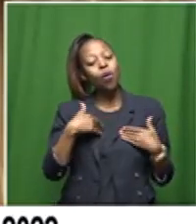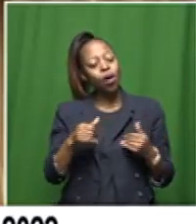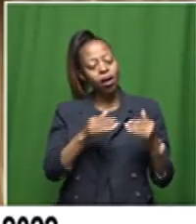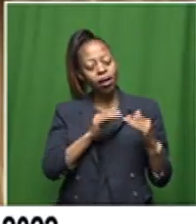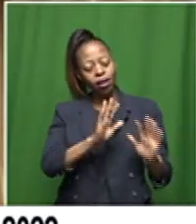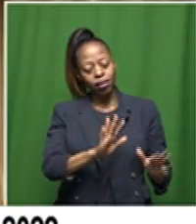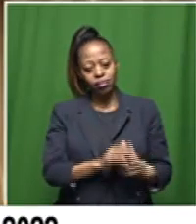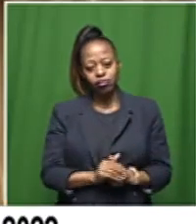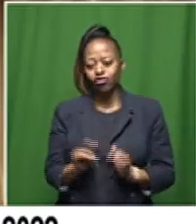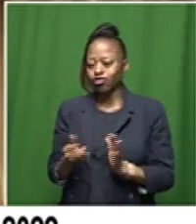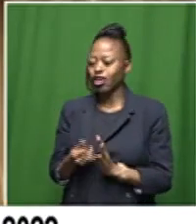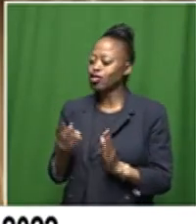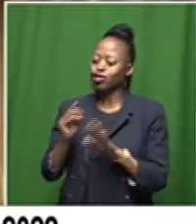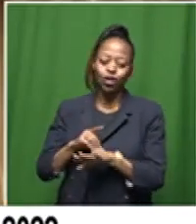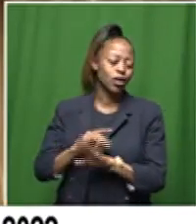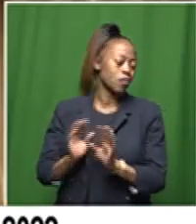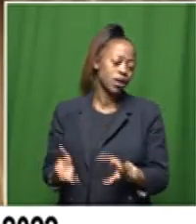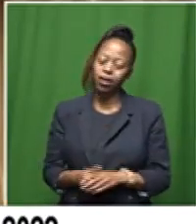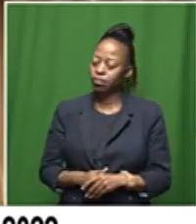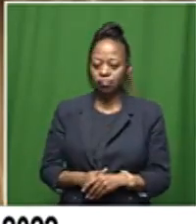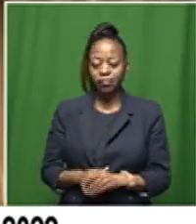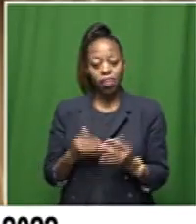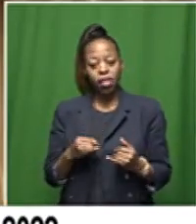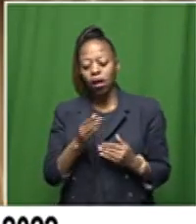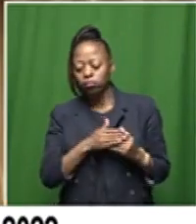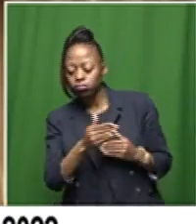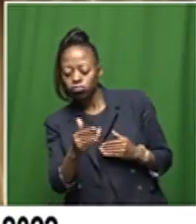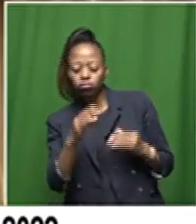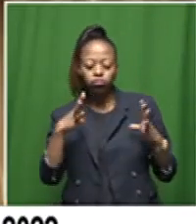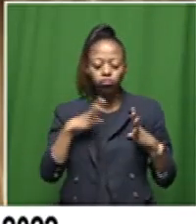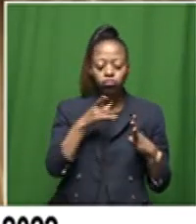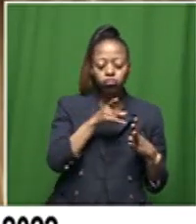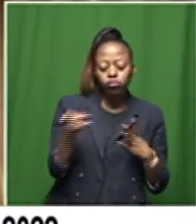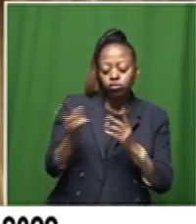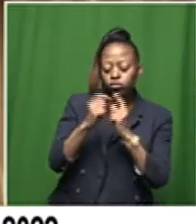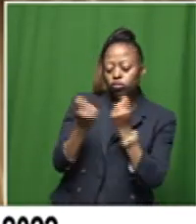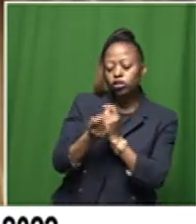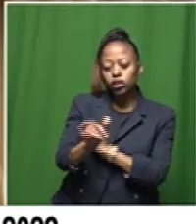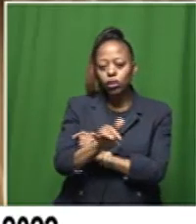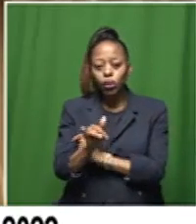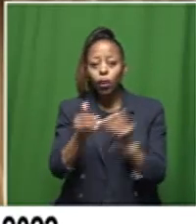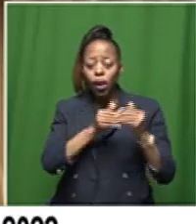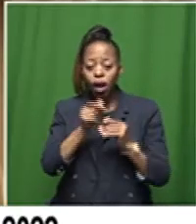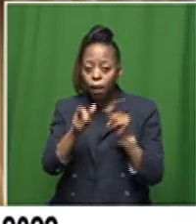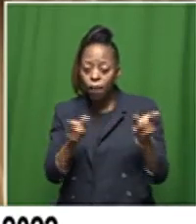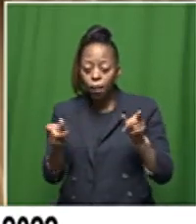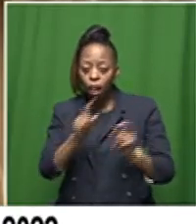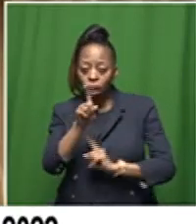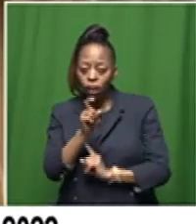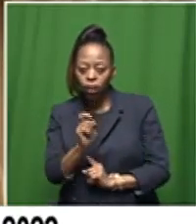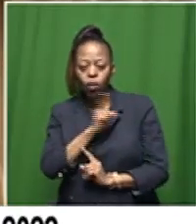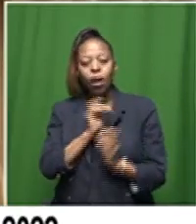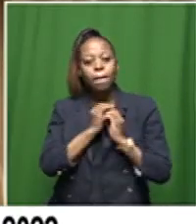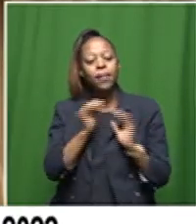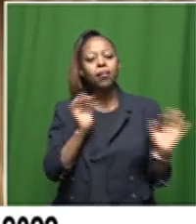teams, not just doctors. So we are looking at the welfare of the healthcare team. Are we taking care of our people? There are people